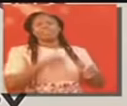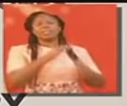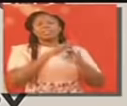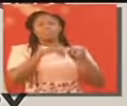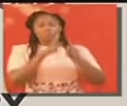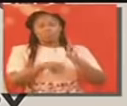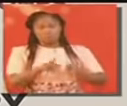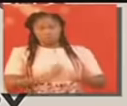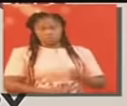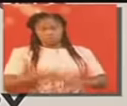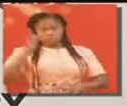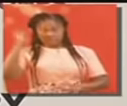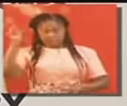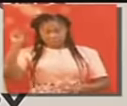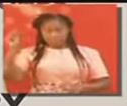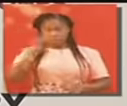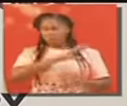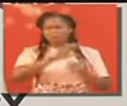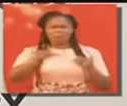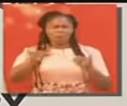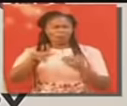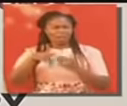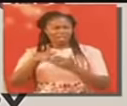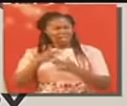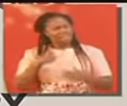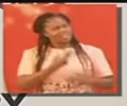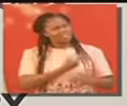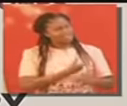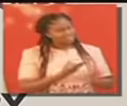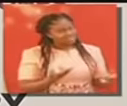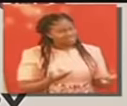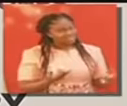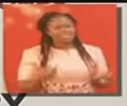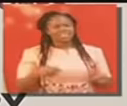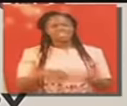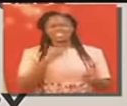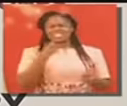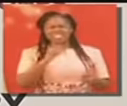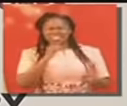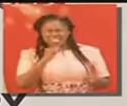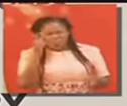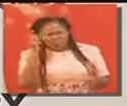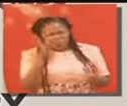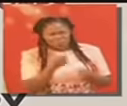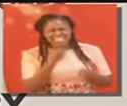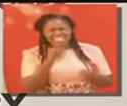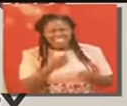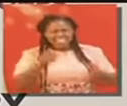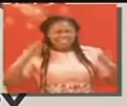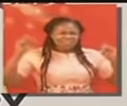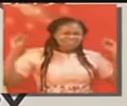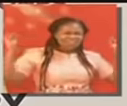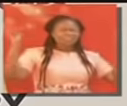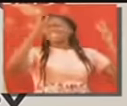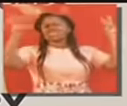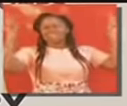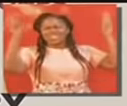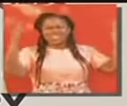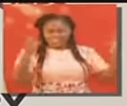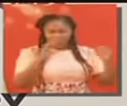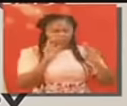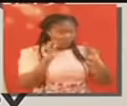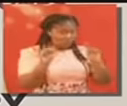because this is your, I don't want to use the word victory, but this is your accomplishment, because we could not